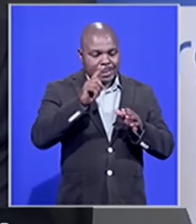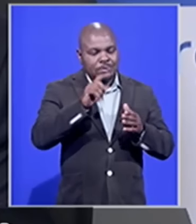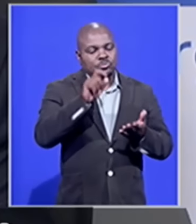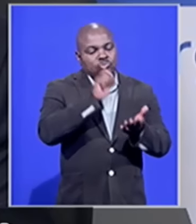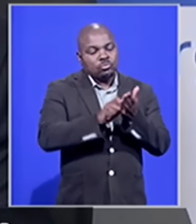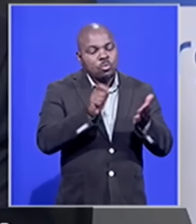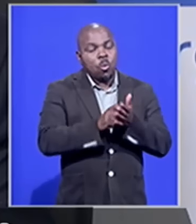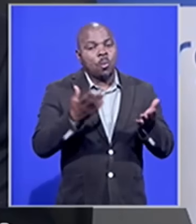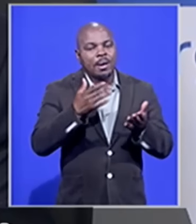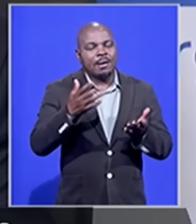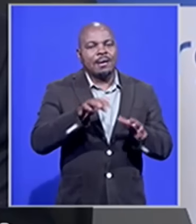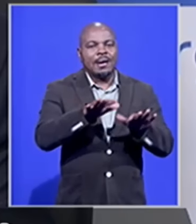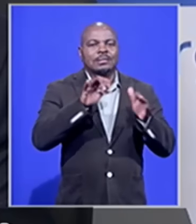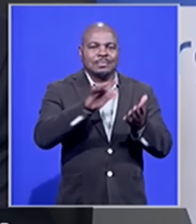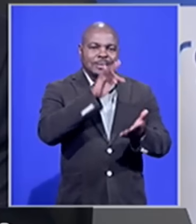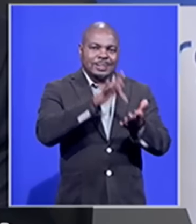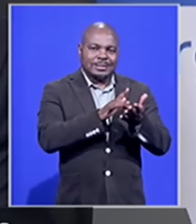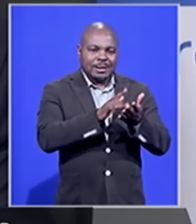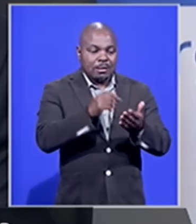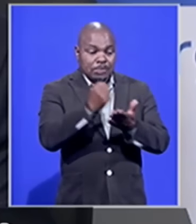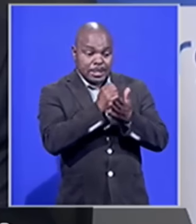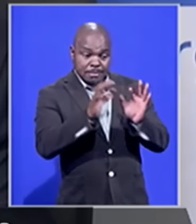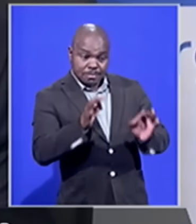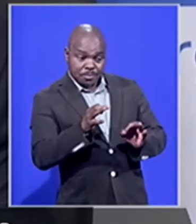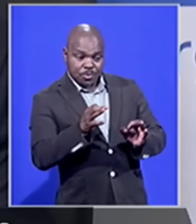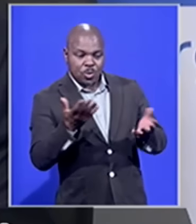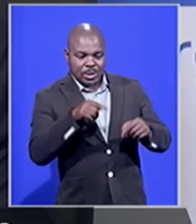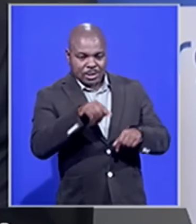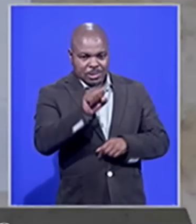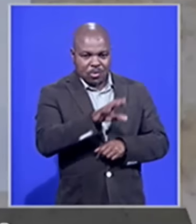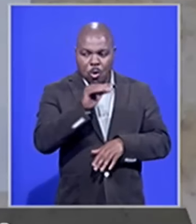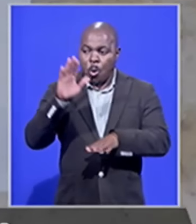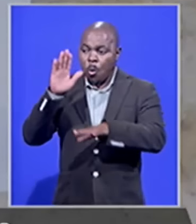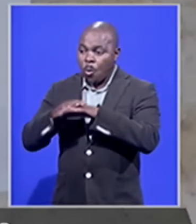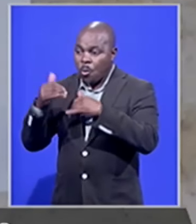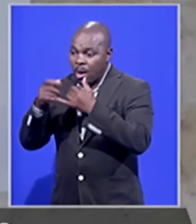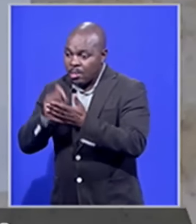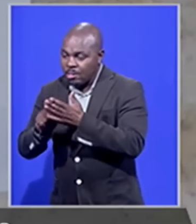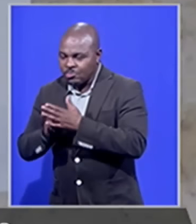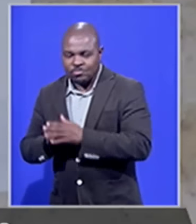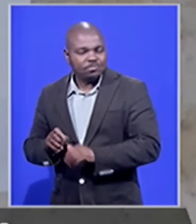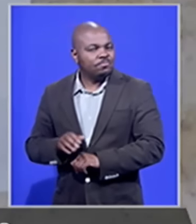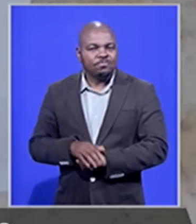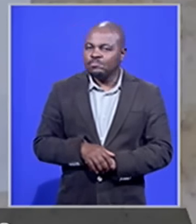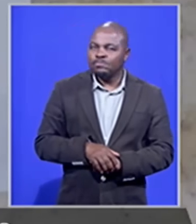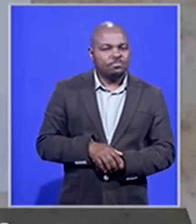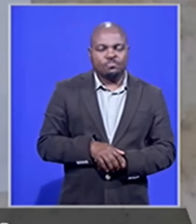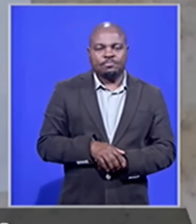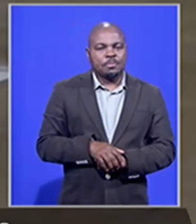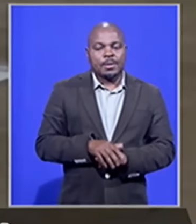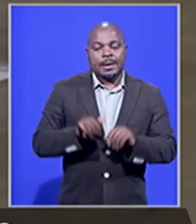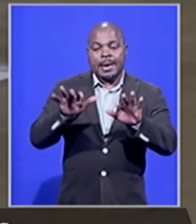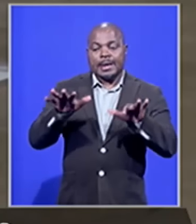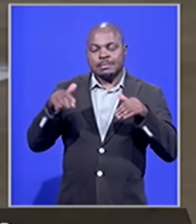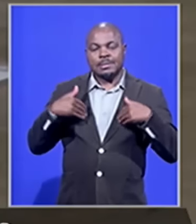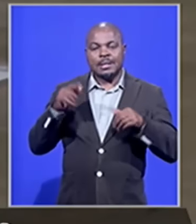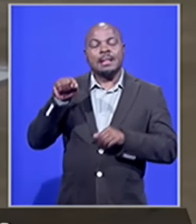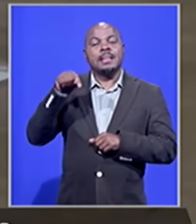center in South Africa and not online. Ha dihlahlobo di lebelletswe ho qala bekeng e